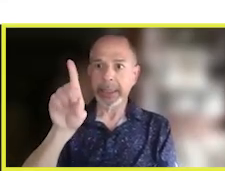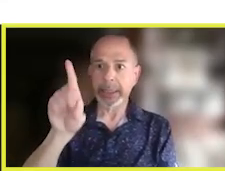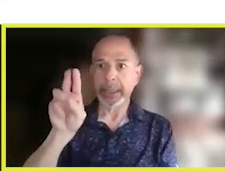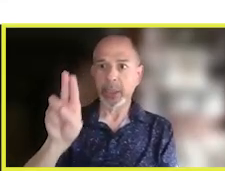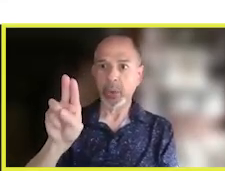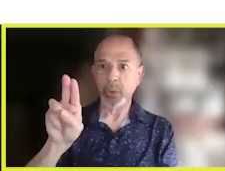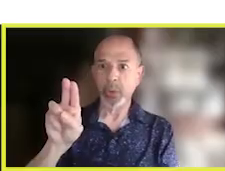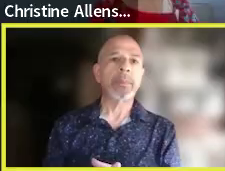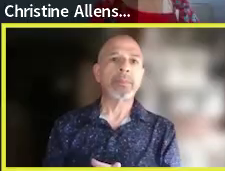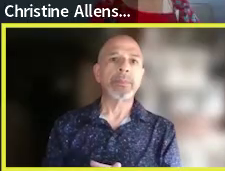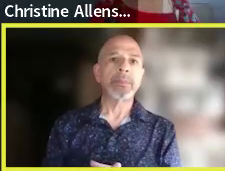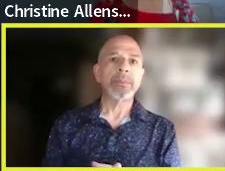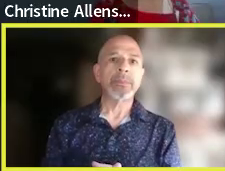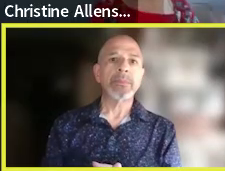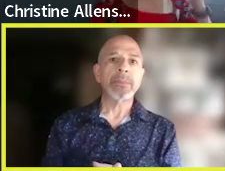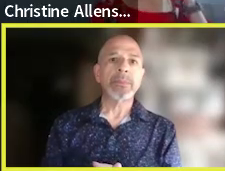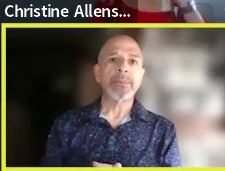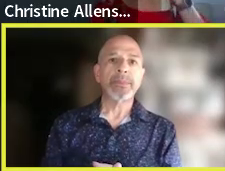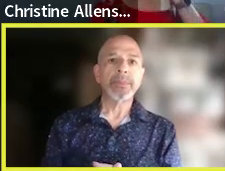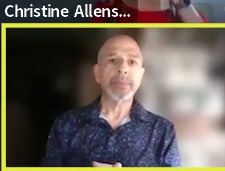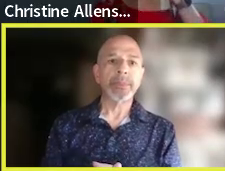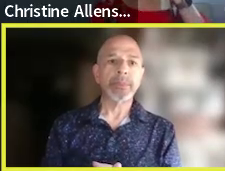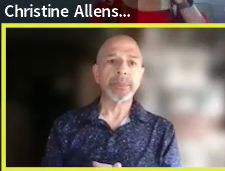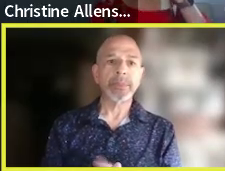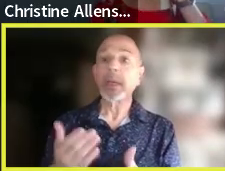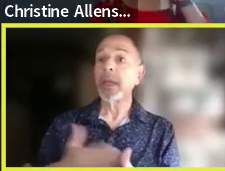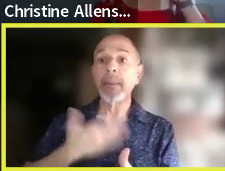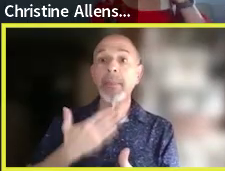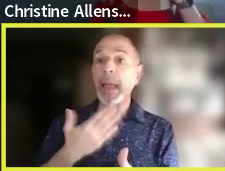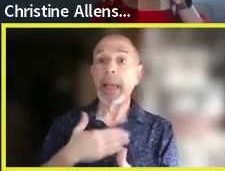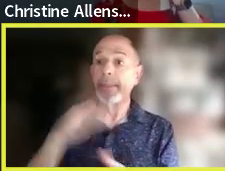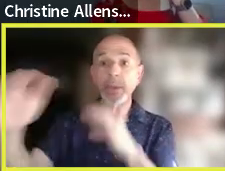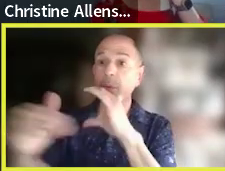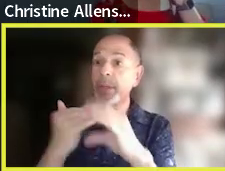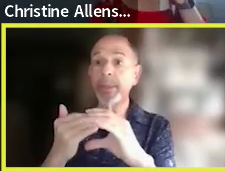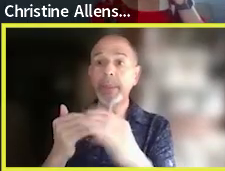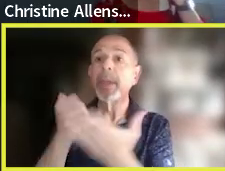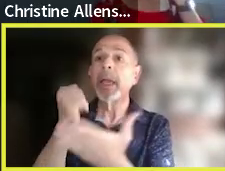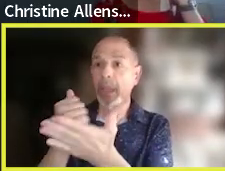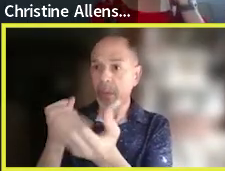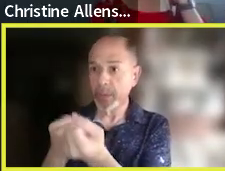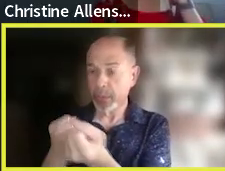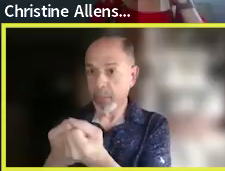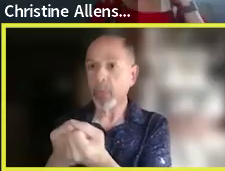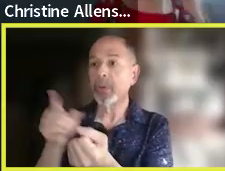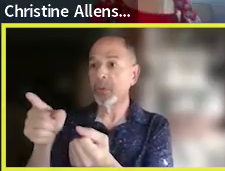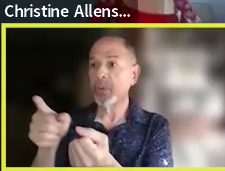keinloth@ric.edu. I would be happy to hear from you, and I'll connect you with the right people to join that work group.